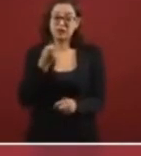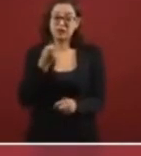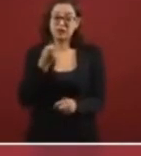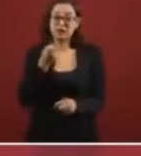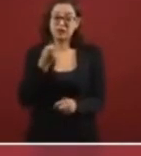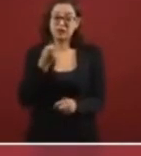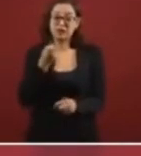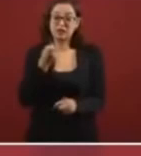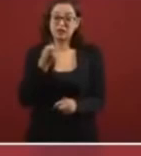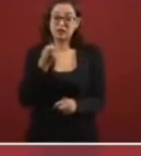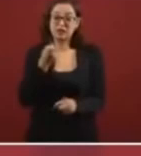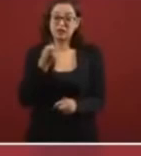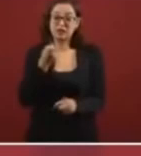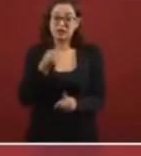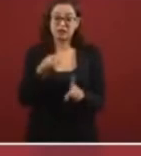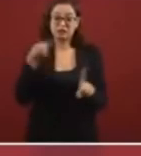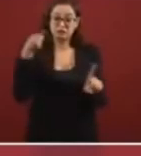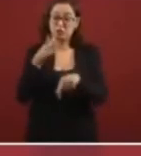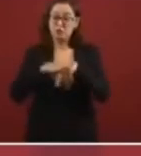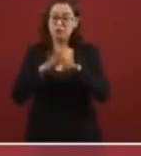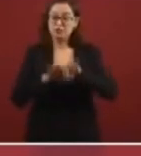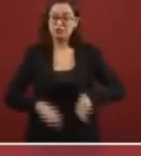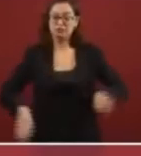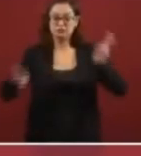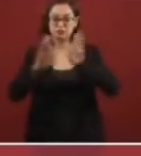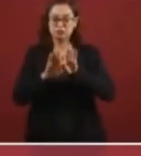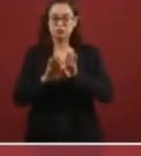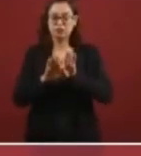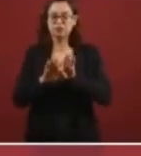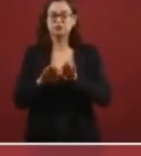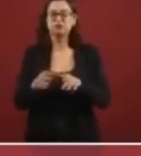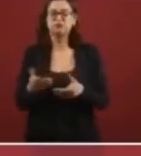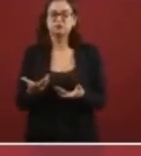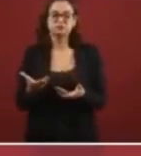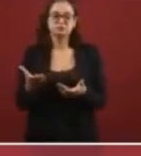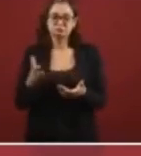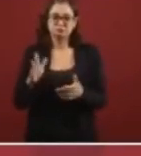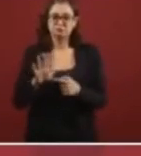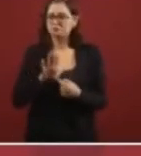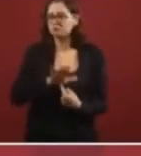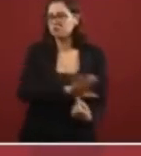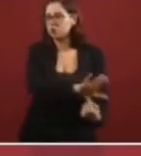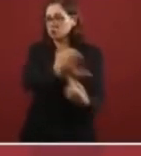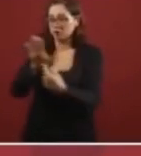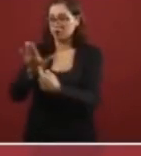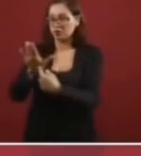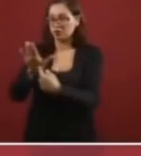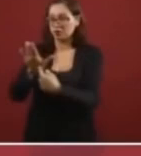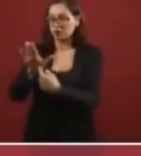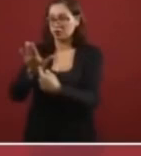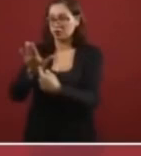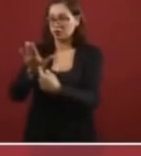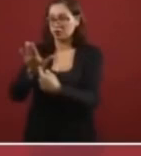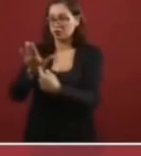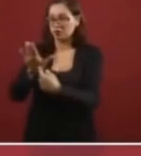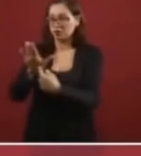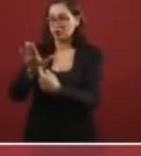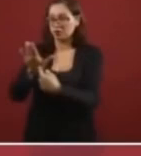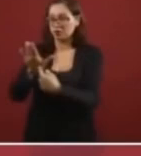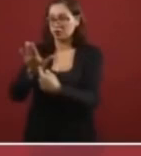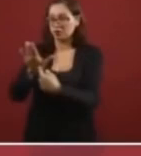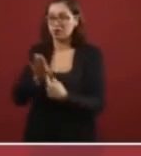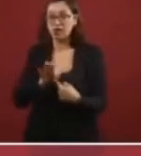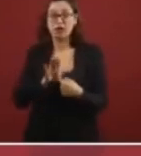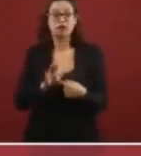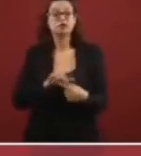That was most important. De todo. Y que si la gente, but that if the